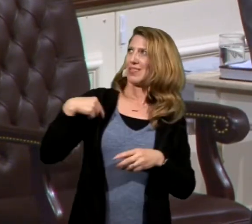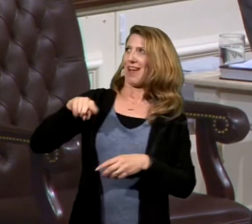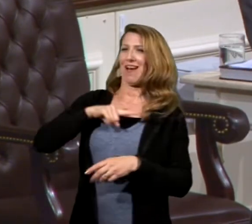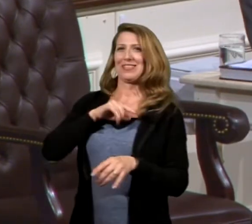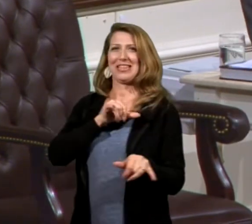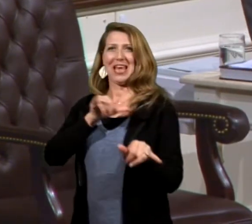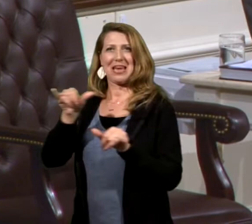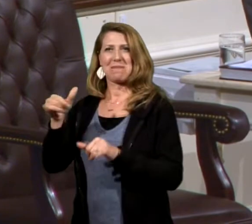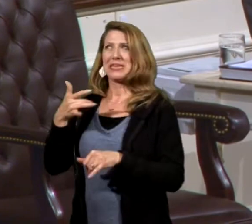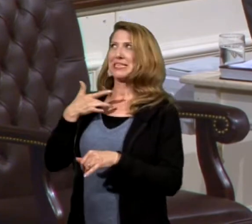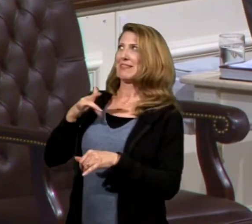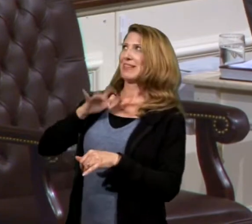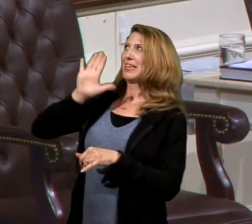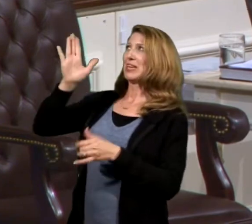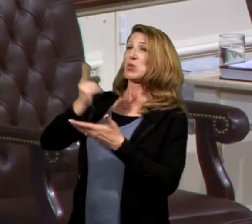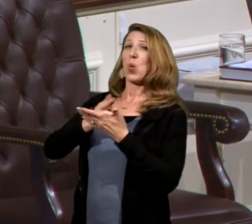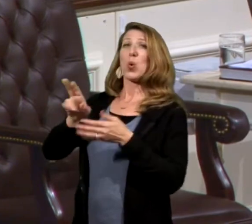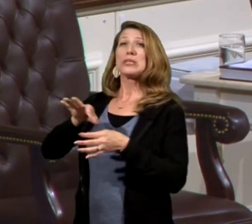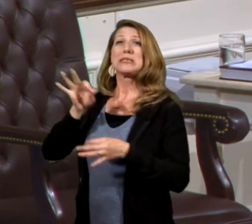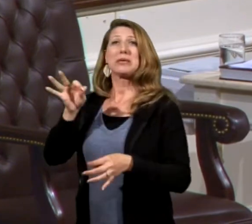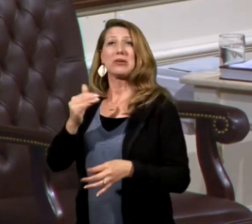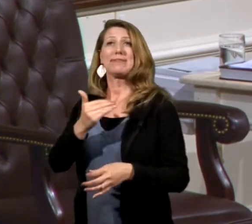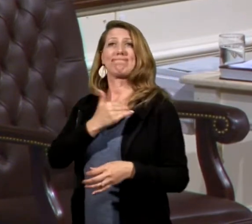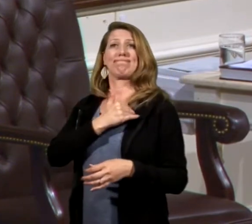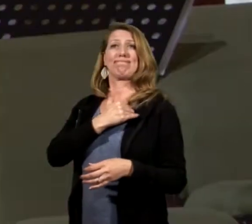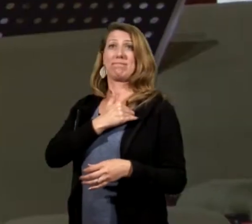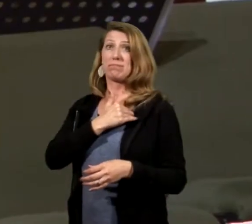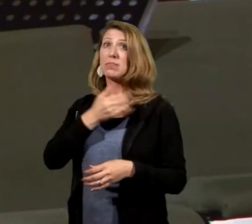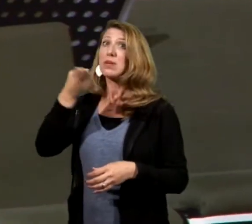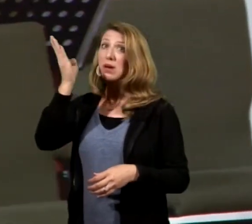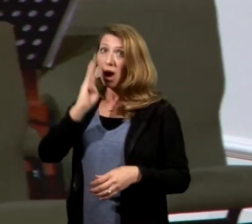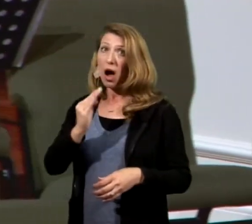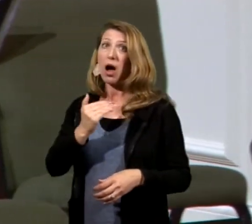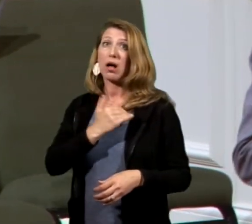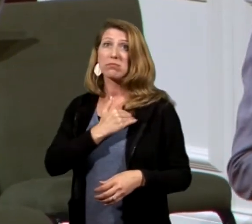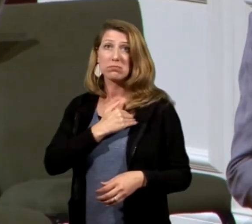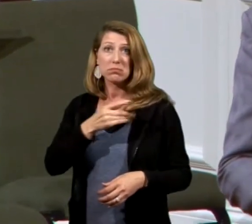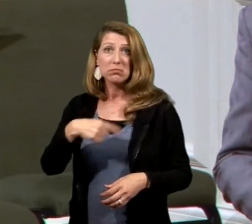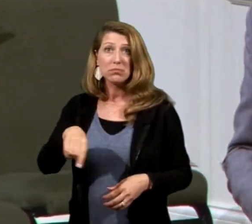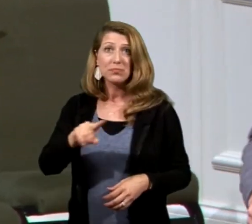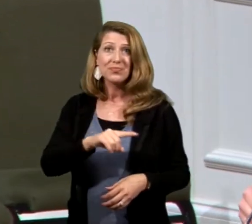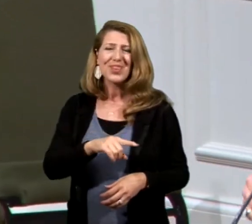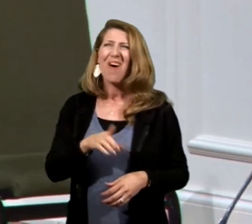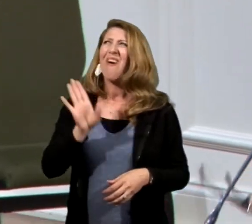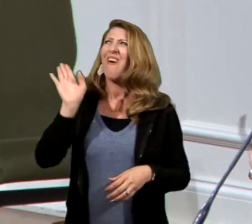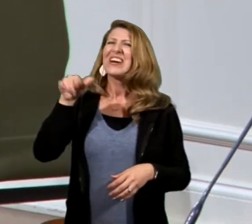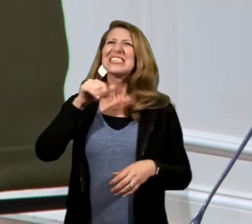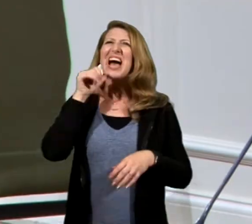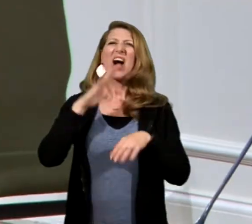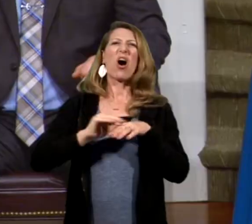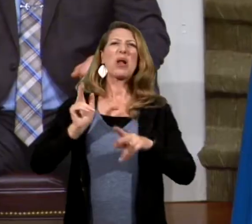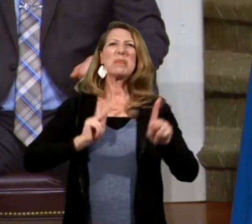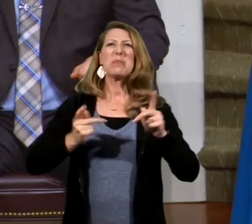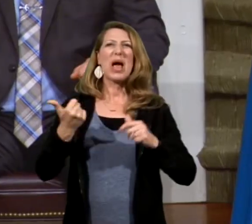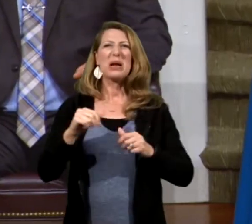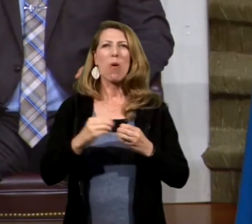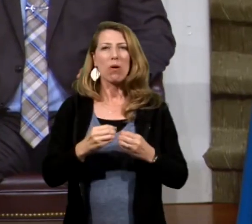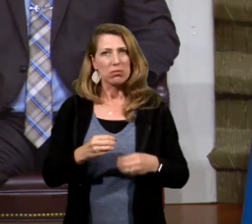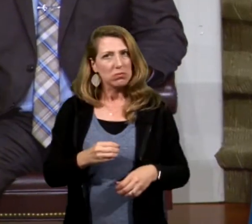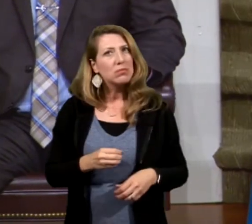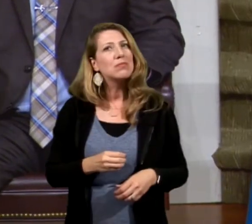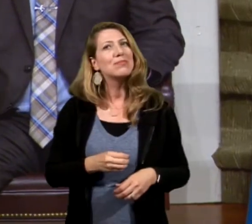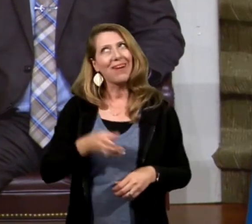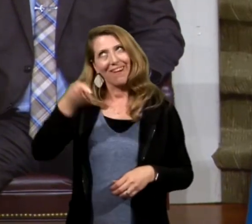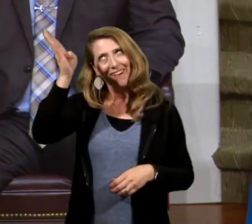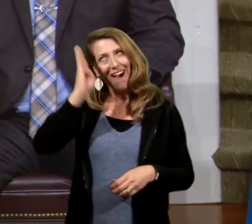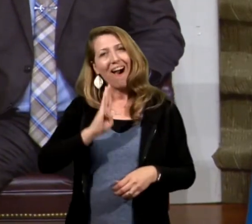be sensitive to His Holy Spirit speaking. God speaking. And someone said, "Well, He's just not calling very many people to serve the Lord." No, He's still calling. People just aren't